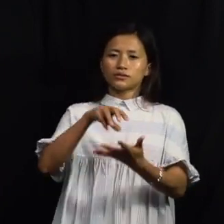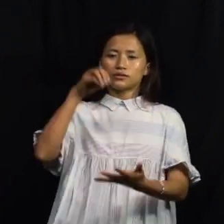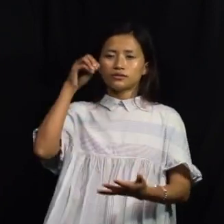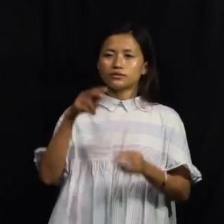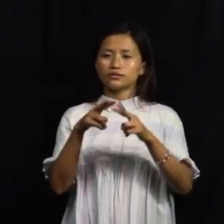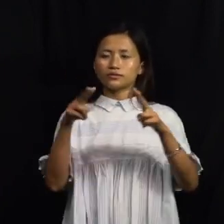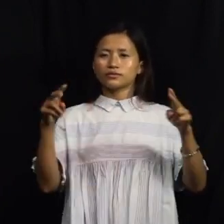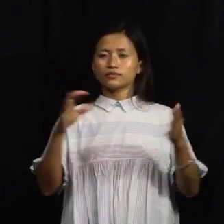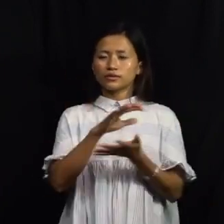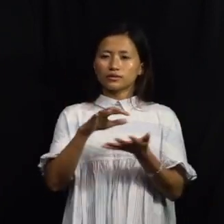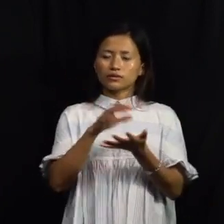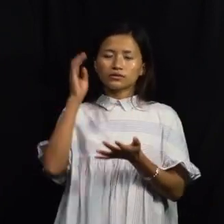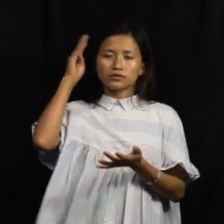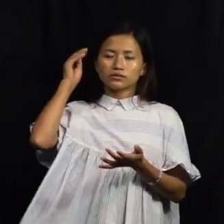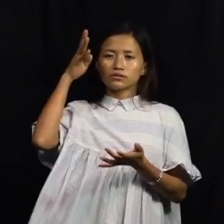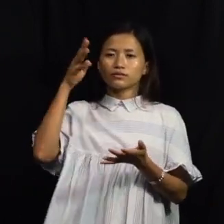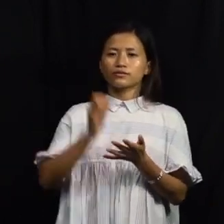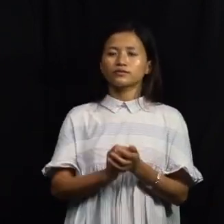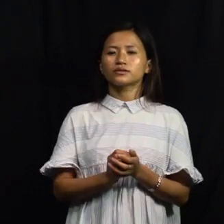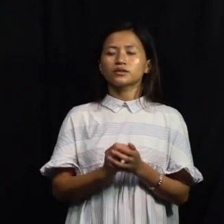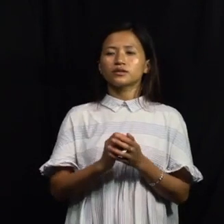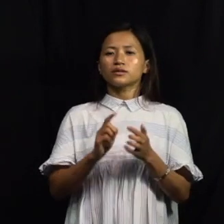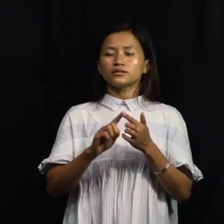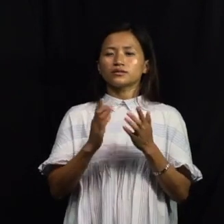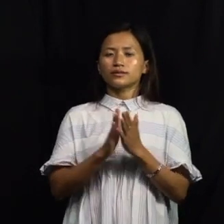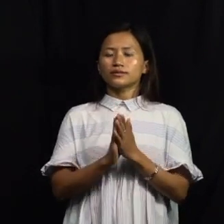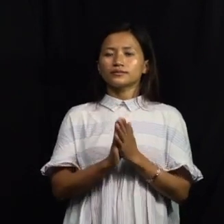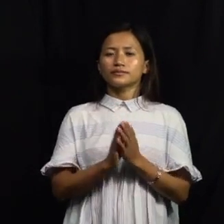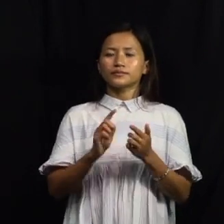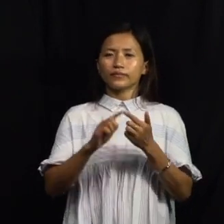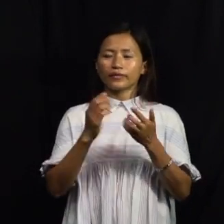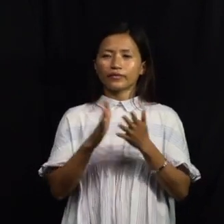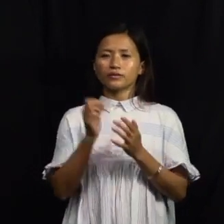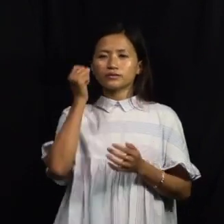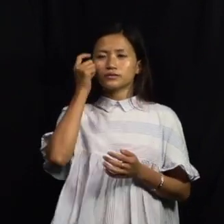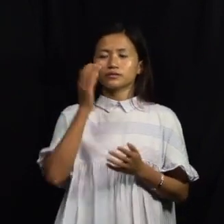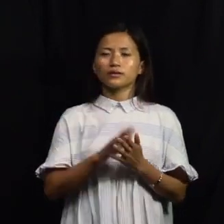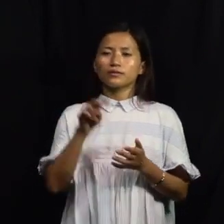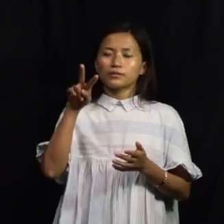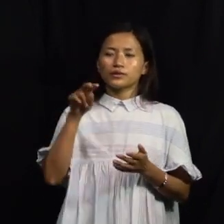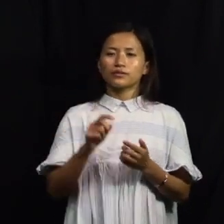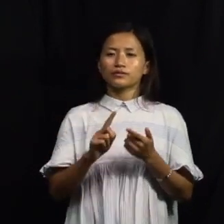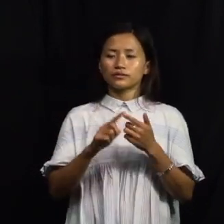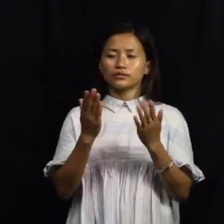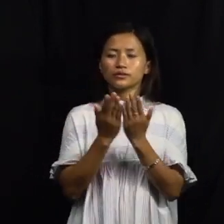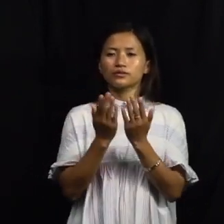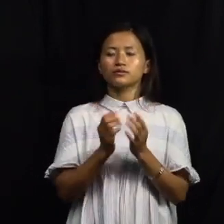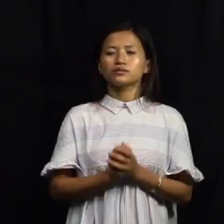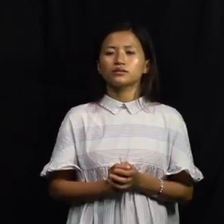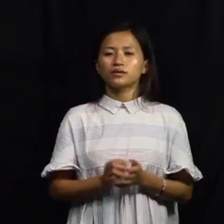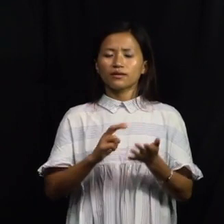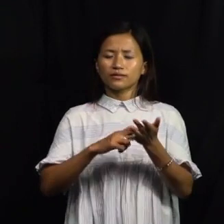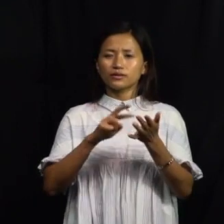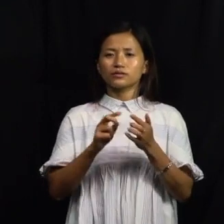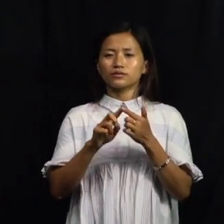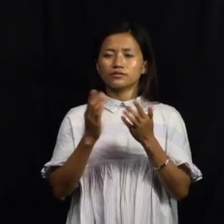the different concepts of education, the process of education. You have also understood the meaning of education, the nature